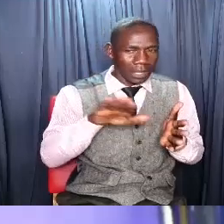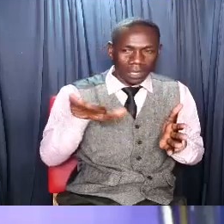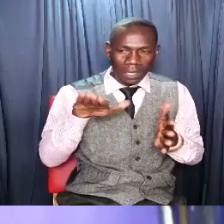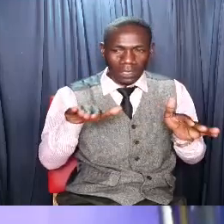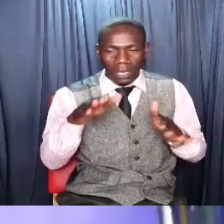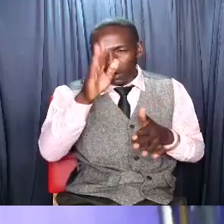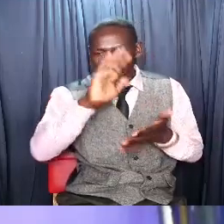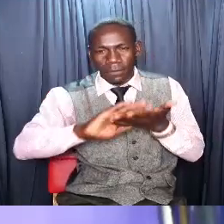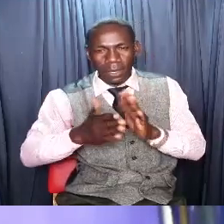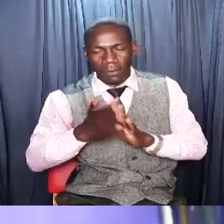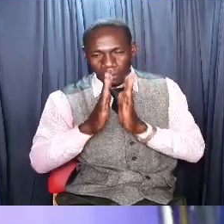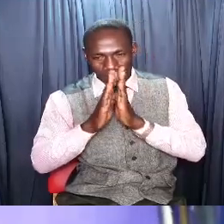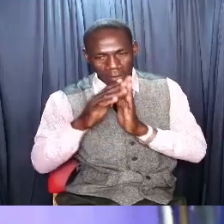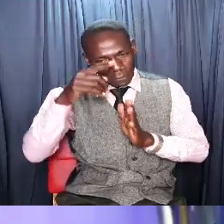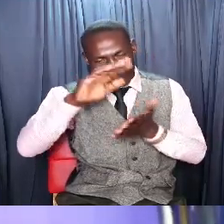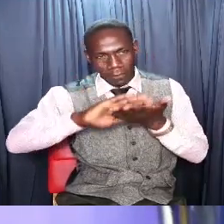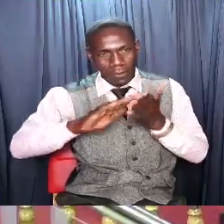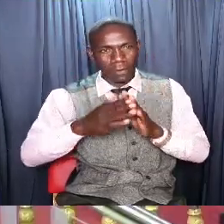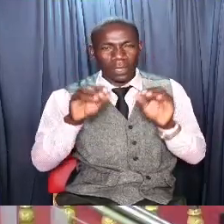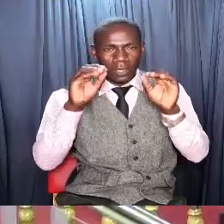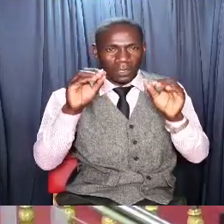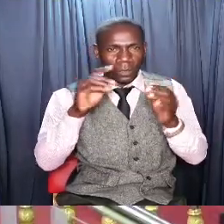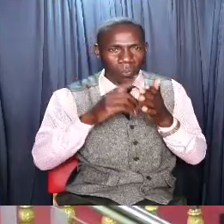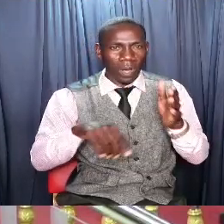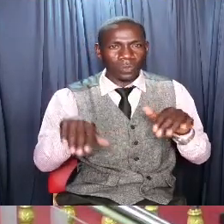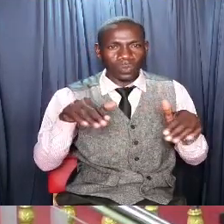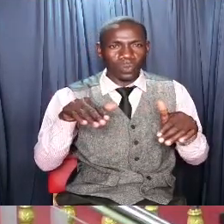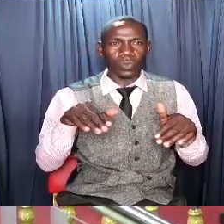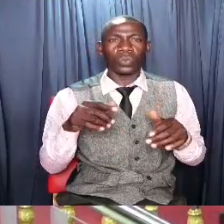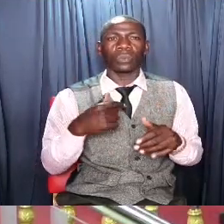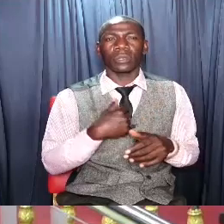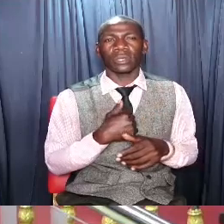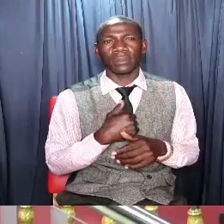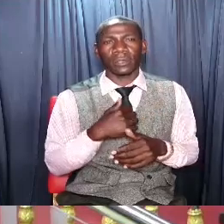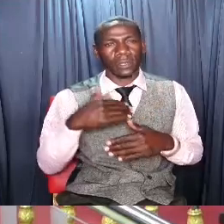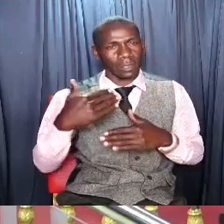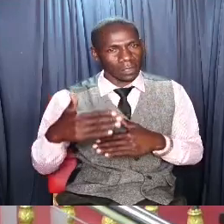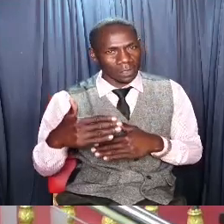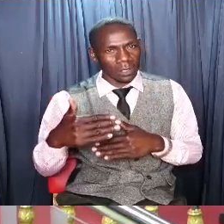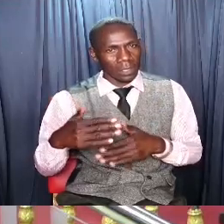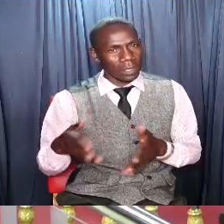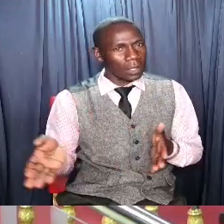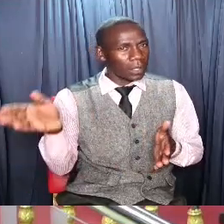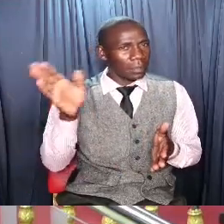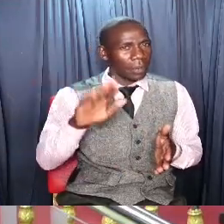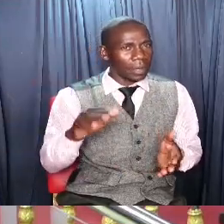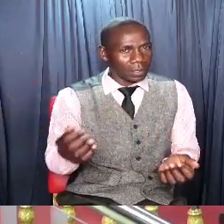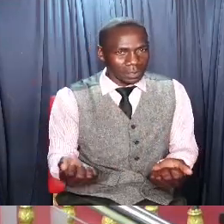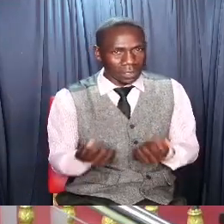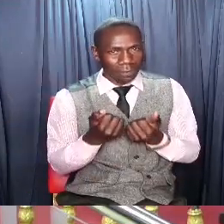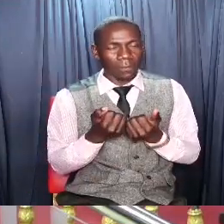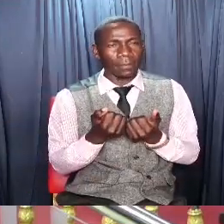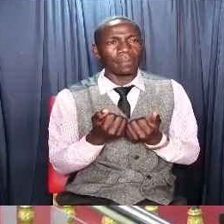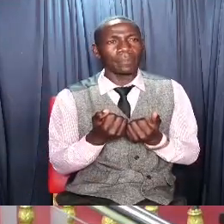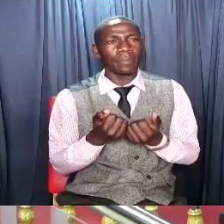area and this other area. Mungu anisamehe, uniombee msamaha. God to forgive me and fundisha la kufanya. Pray for me or teach me what to do next. Huyo ameenda ameokoka. Then he'll go and